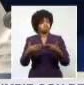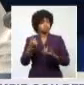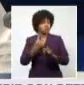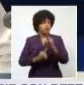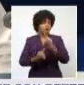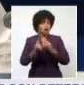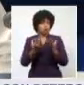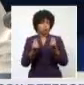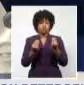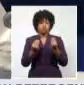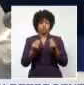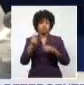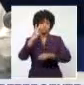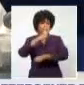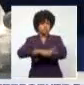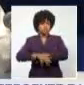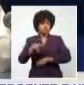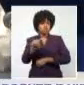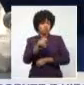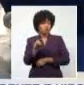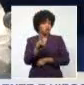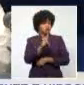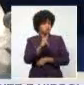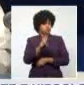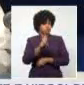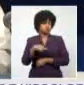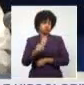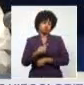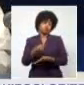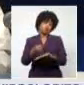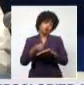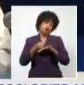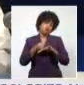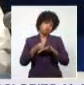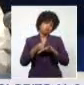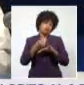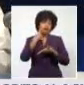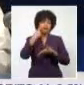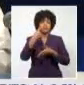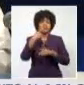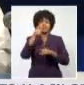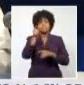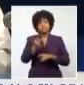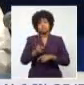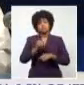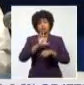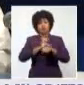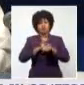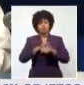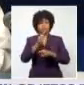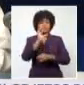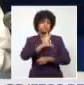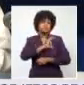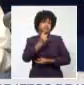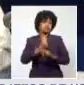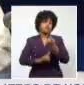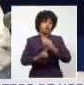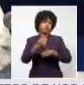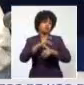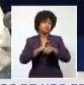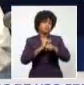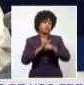self-assessment tool. The health personnel regularly conduct assessment, but we are also providing the self-assessment tool, which